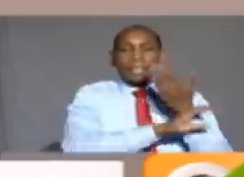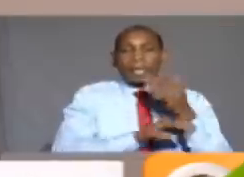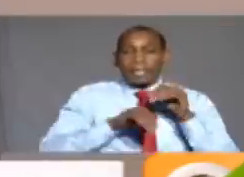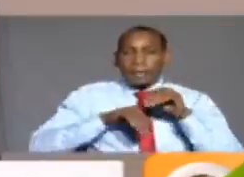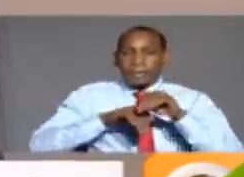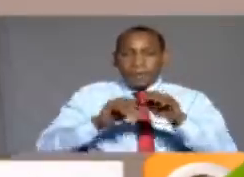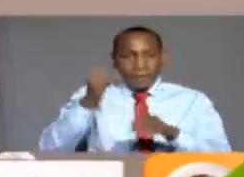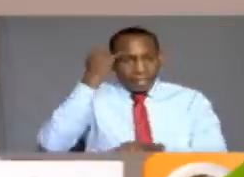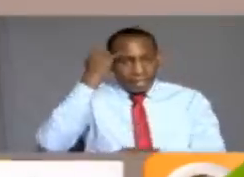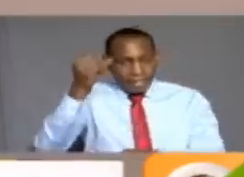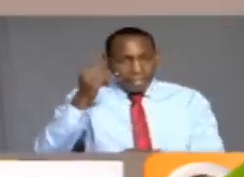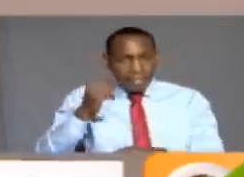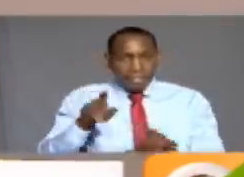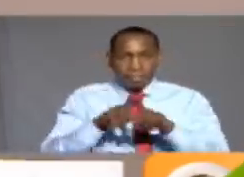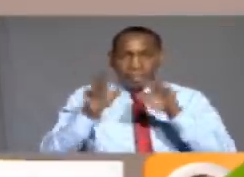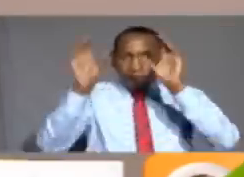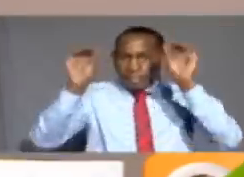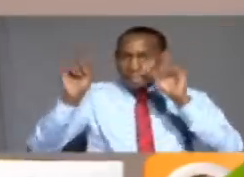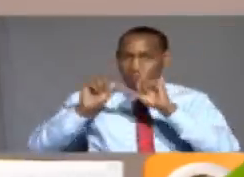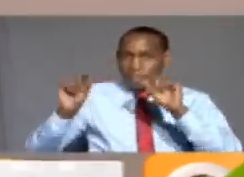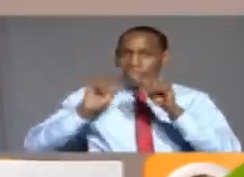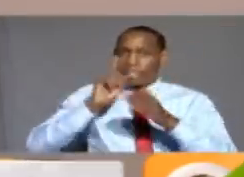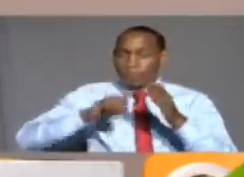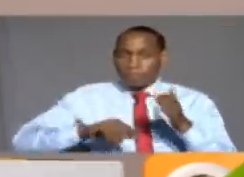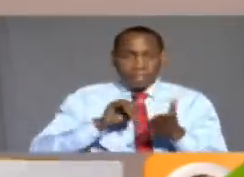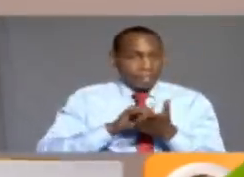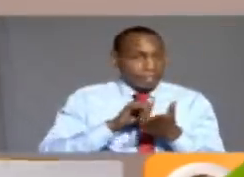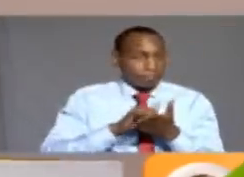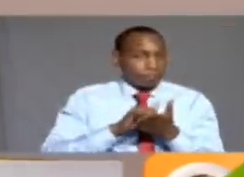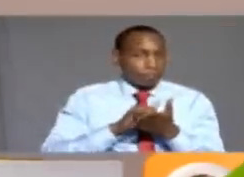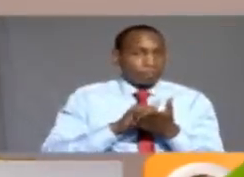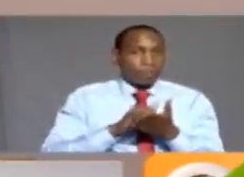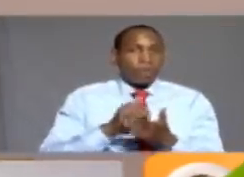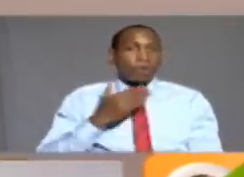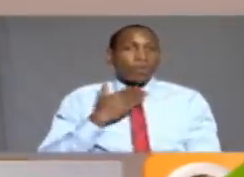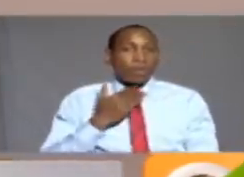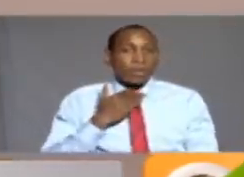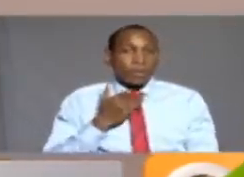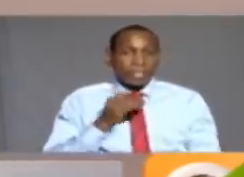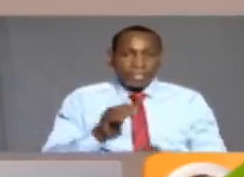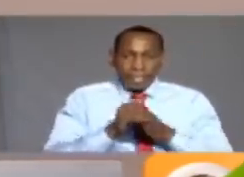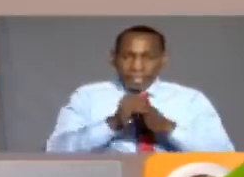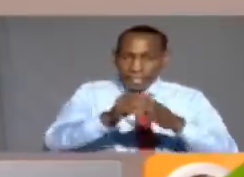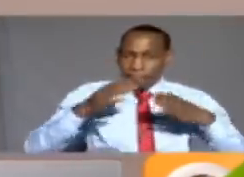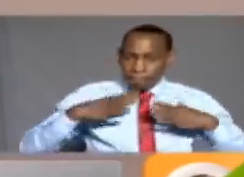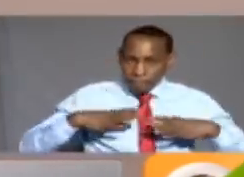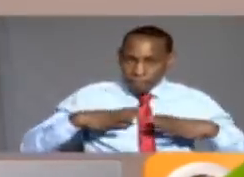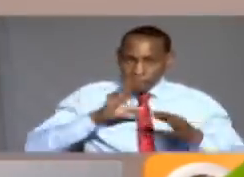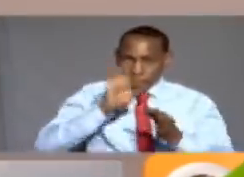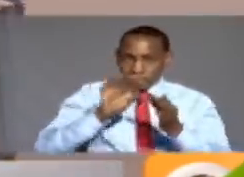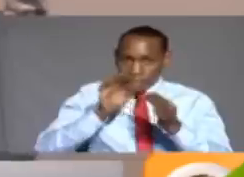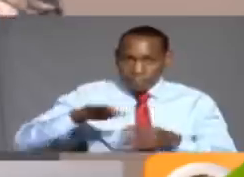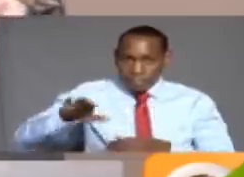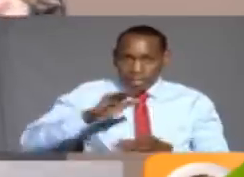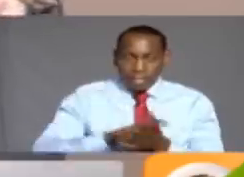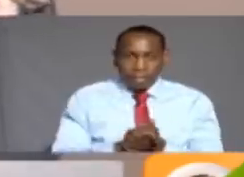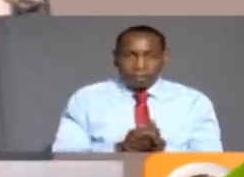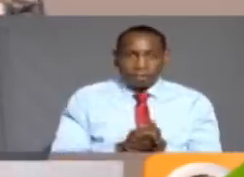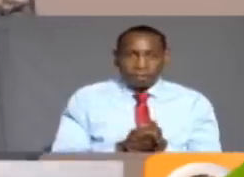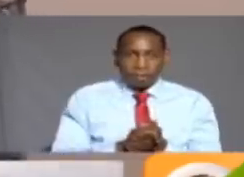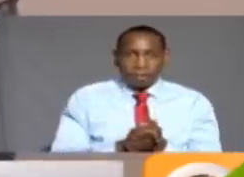something that, you know, like the president said, he wants to take his people somewhere. Now, not the